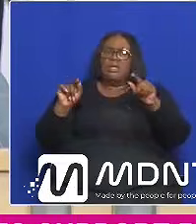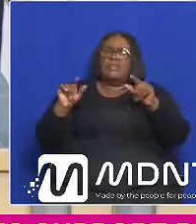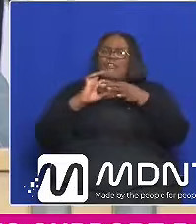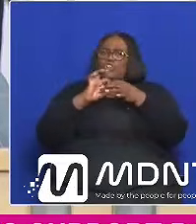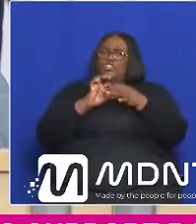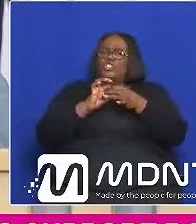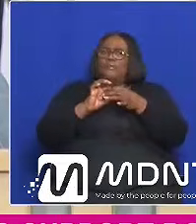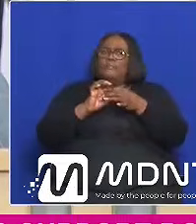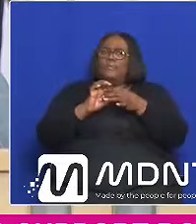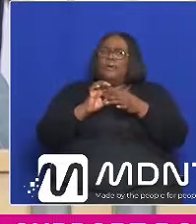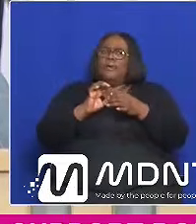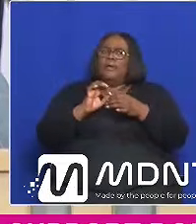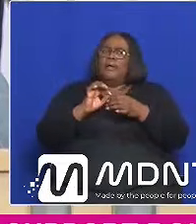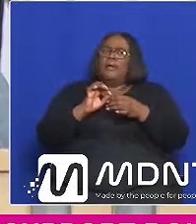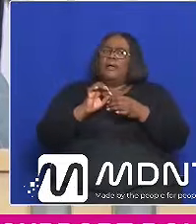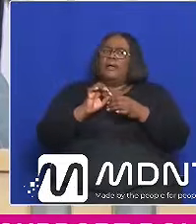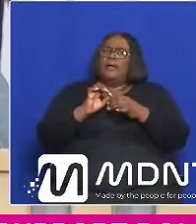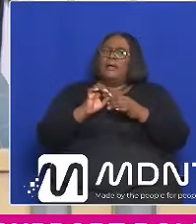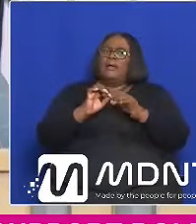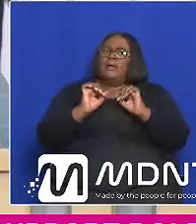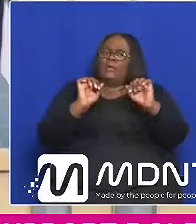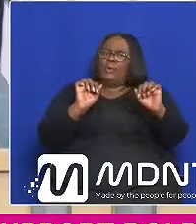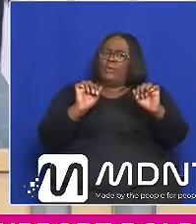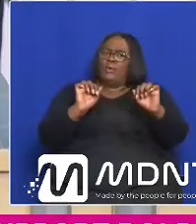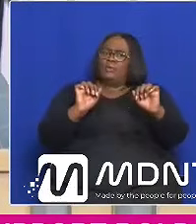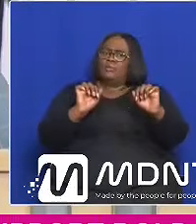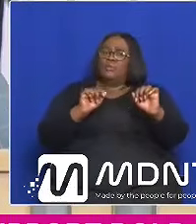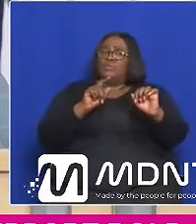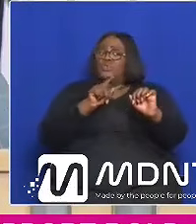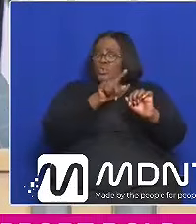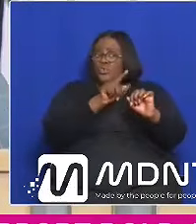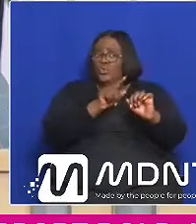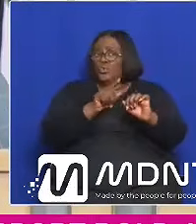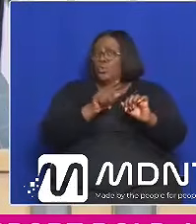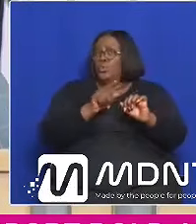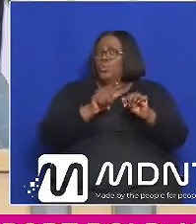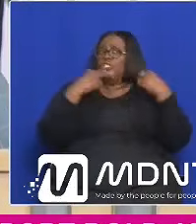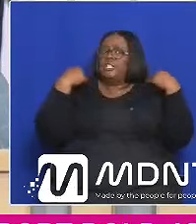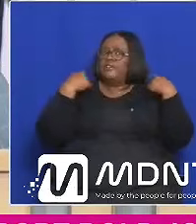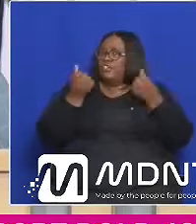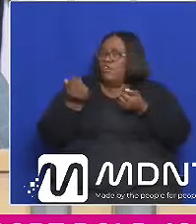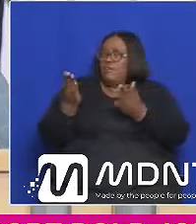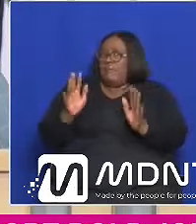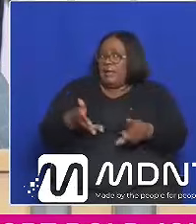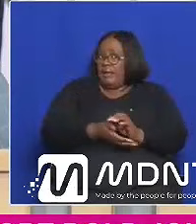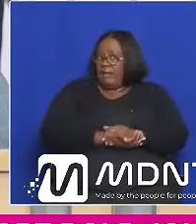is I was a service provider to him of security services.